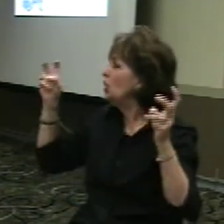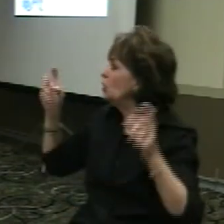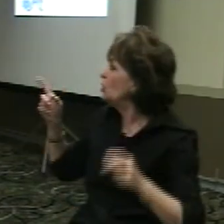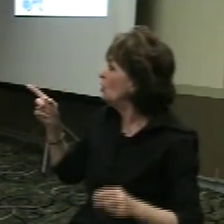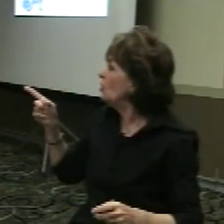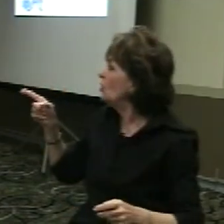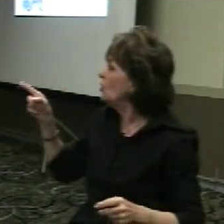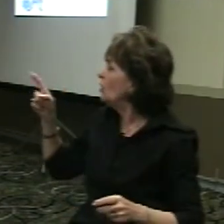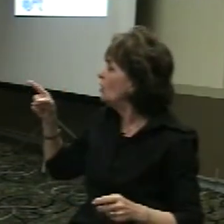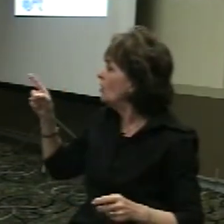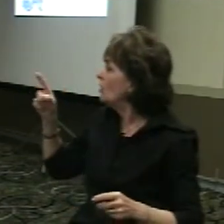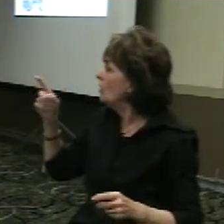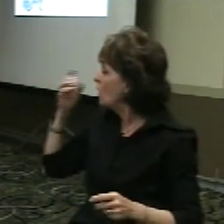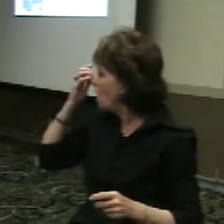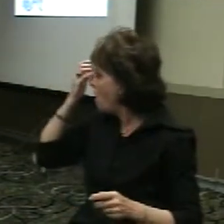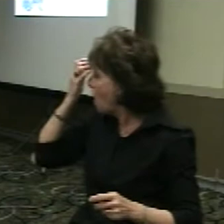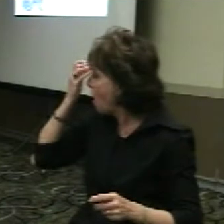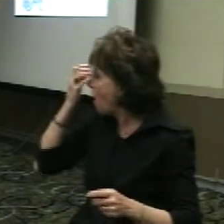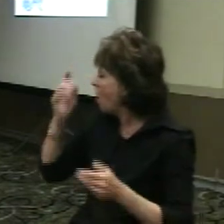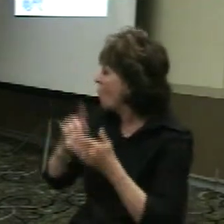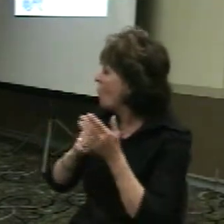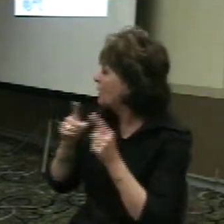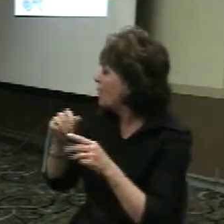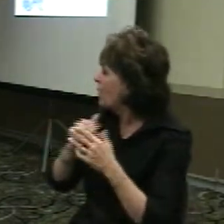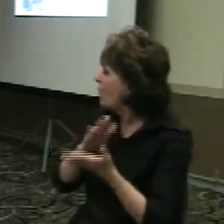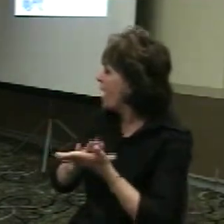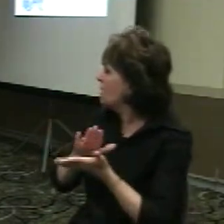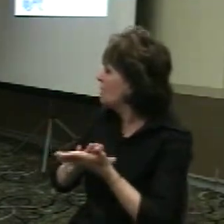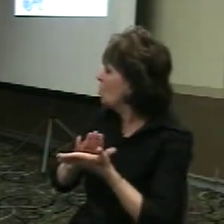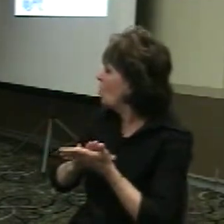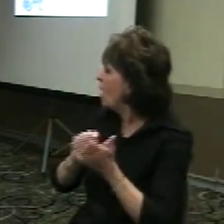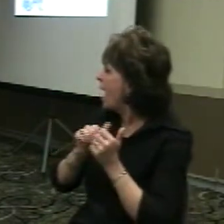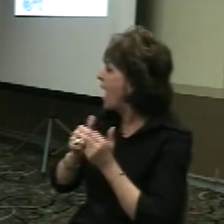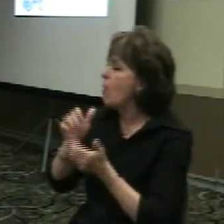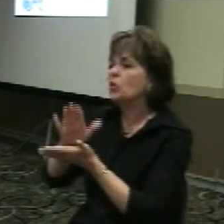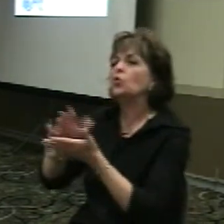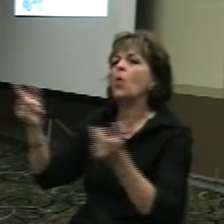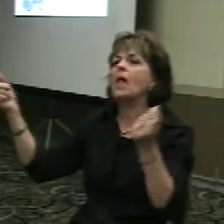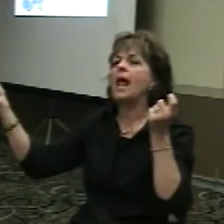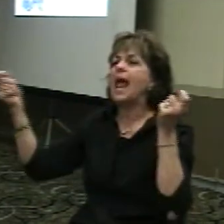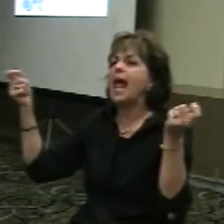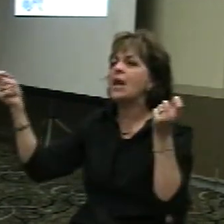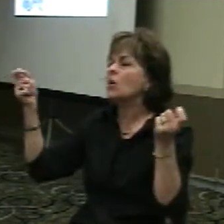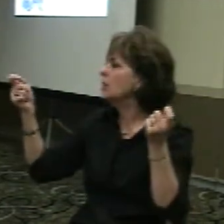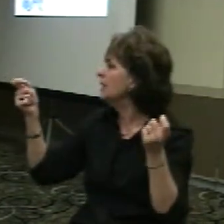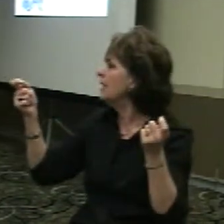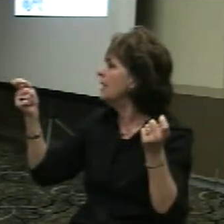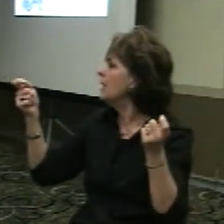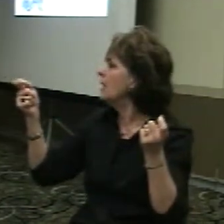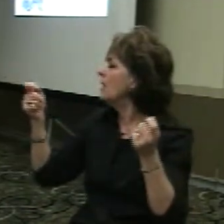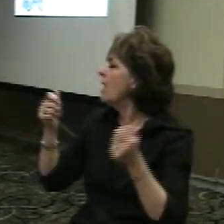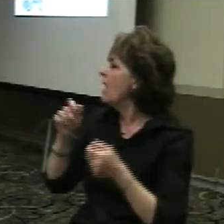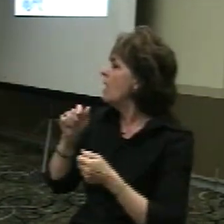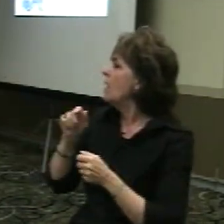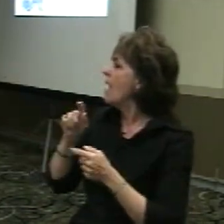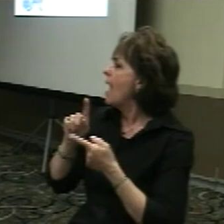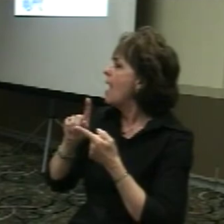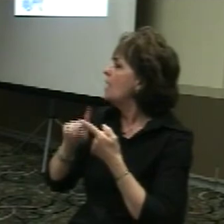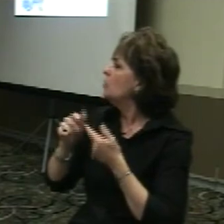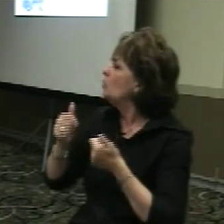thought, what's come out in my schools I've noticed is how the school can handle it. There's questions as to whether or